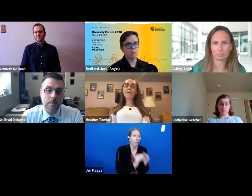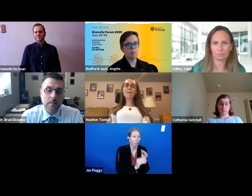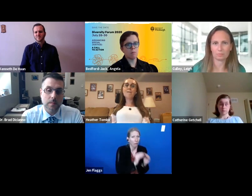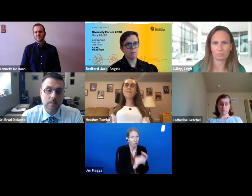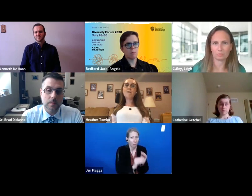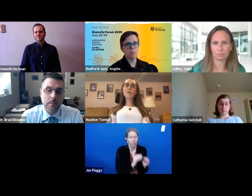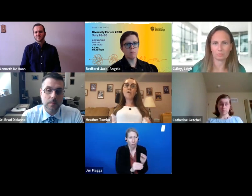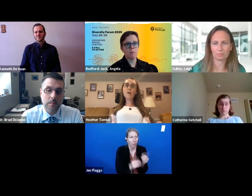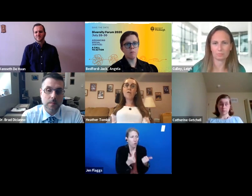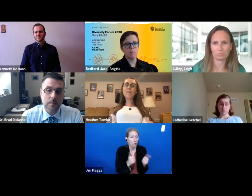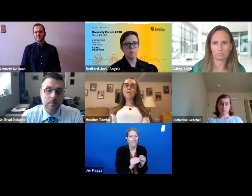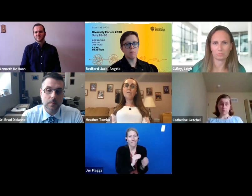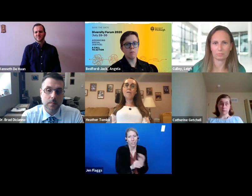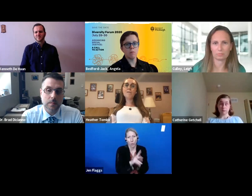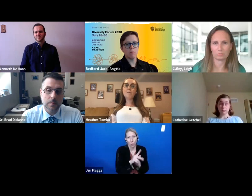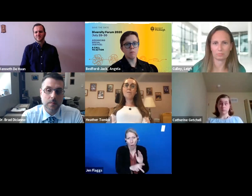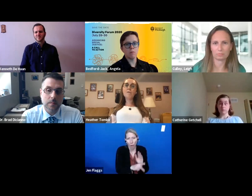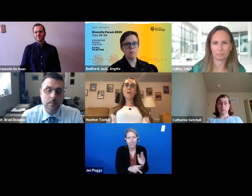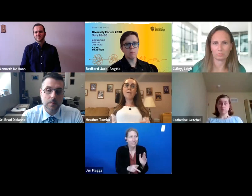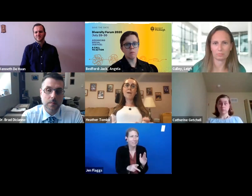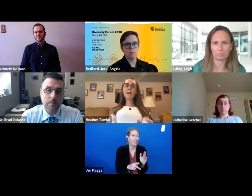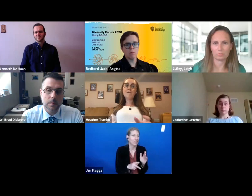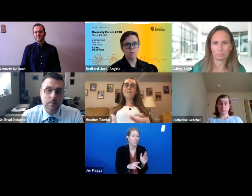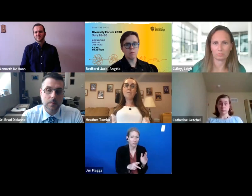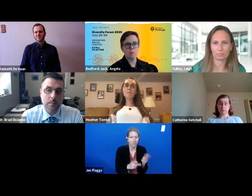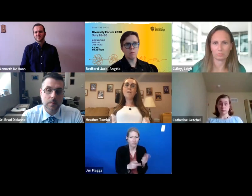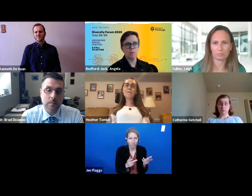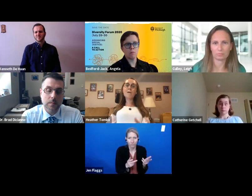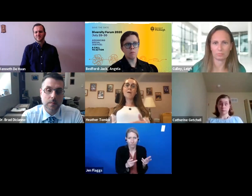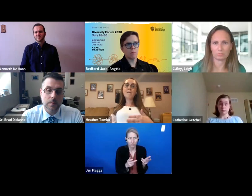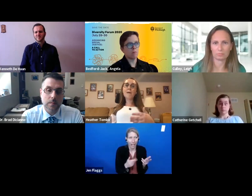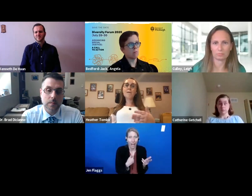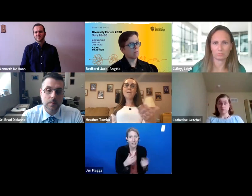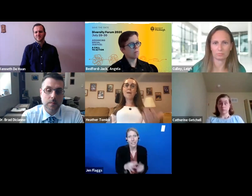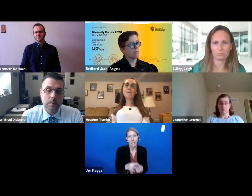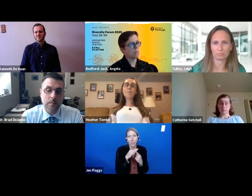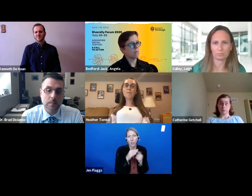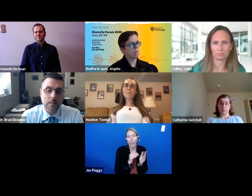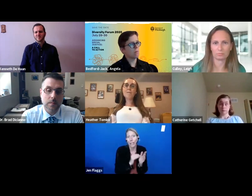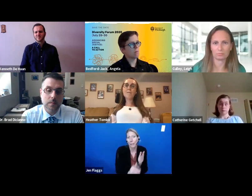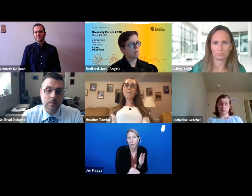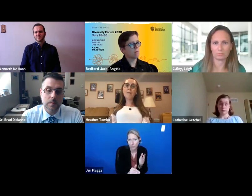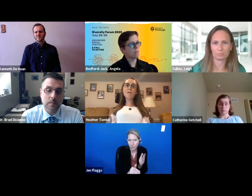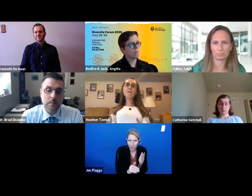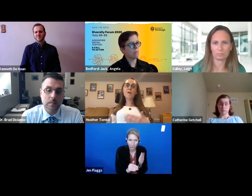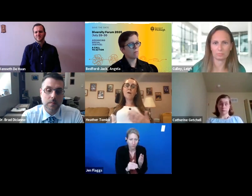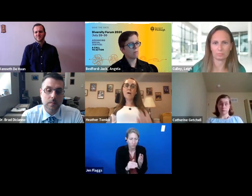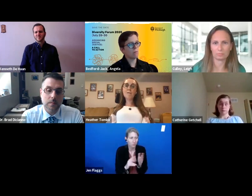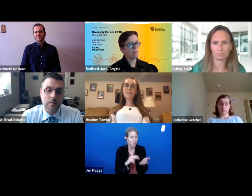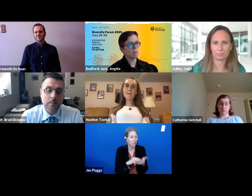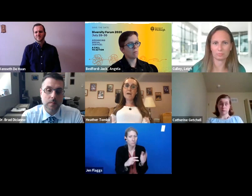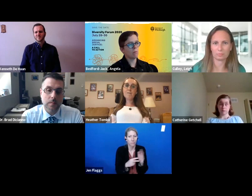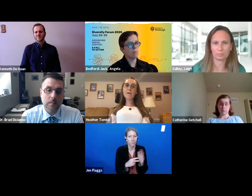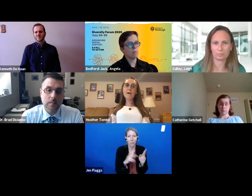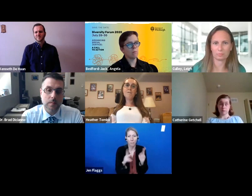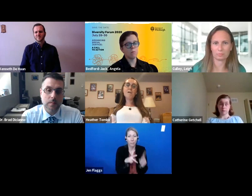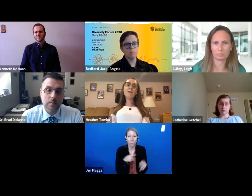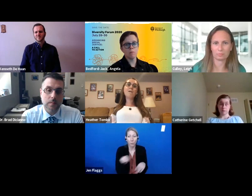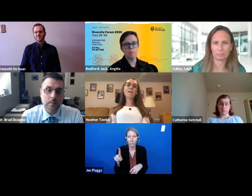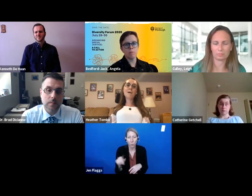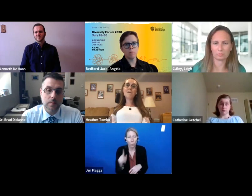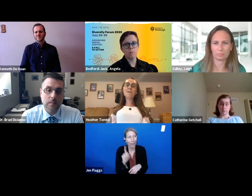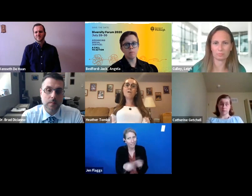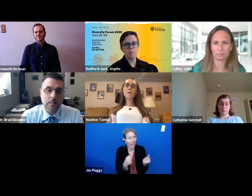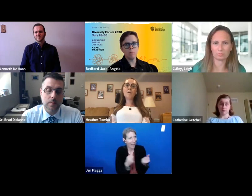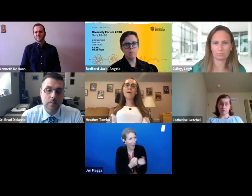redo policies and carve out really special exemptions that then the people with disabilities constantly have to